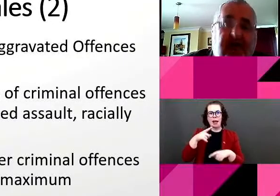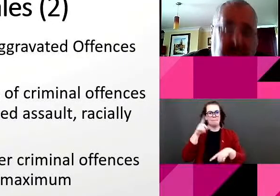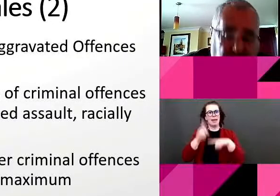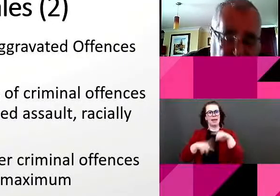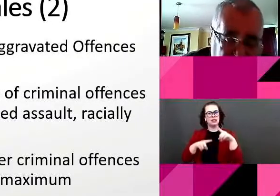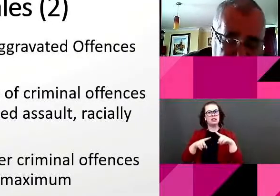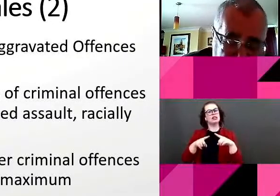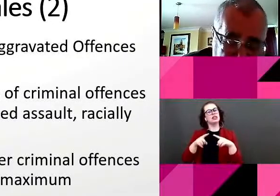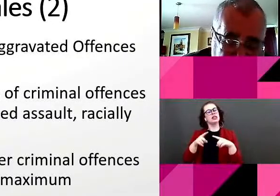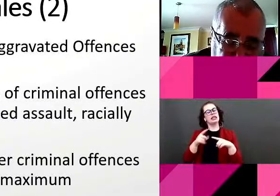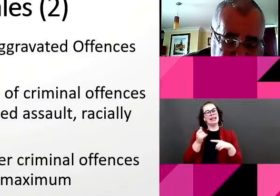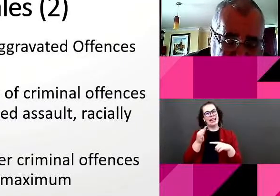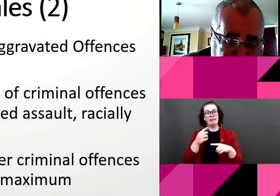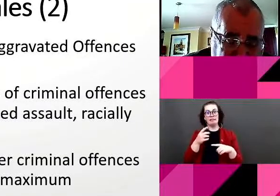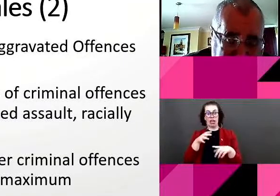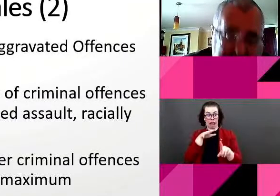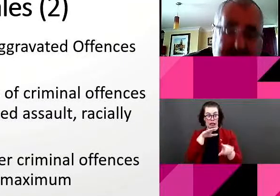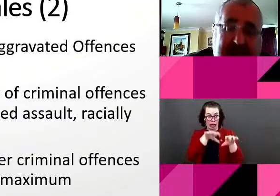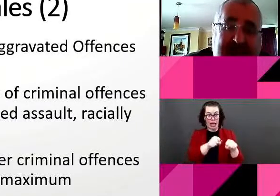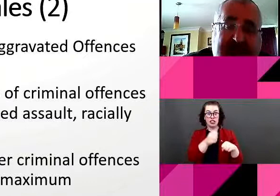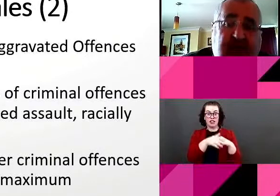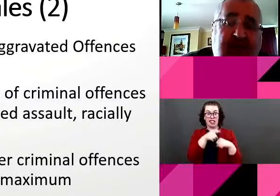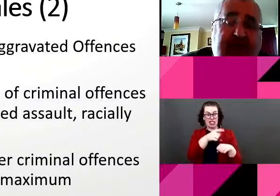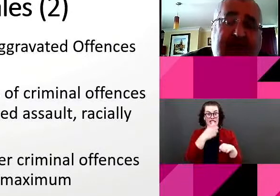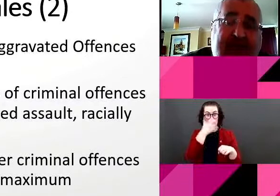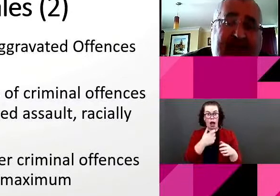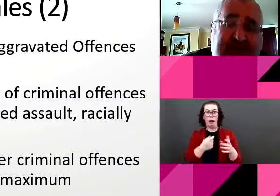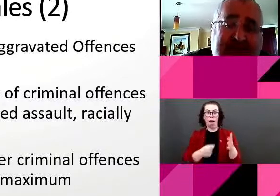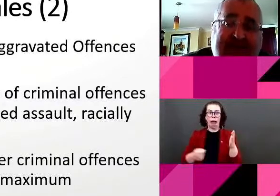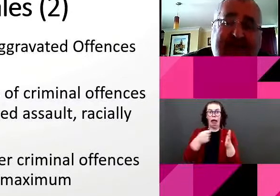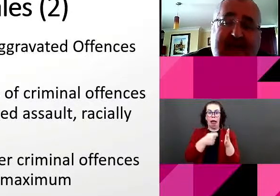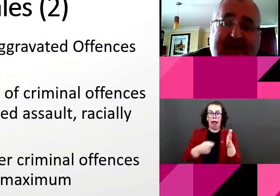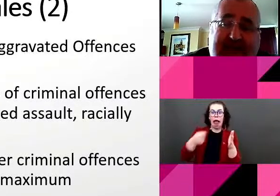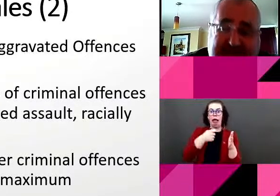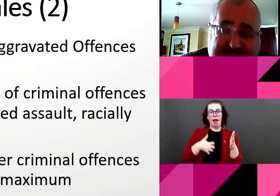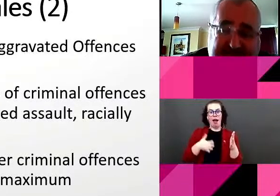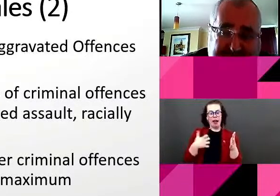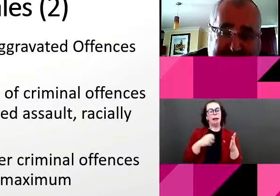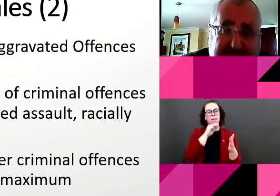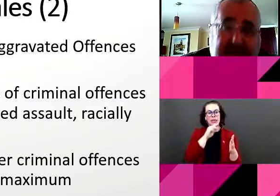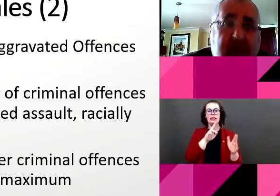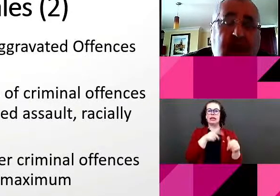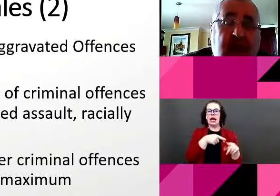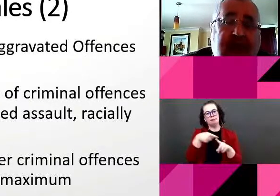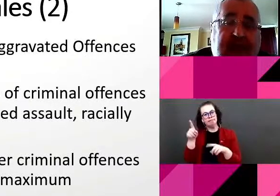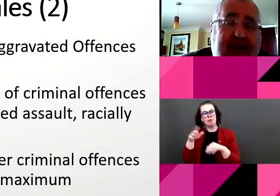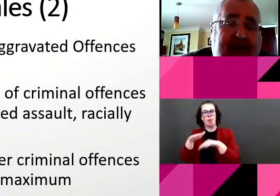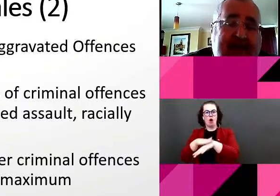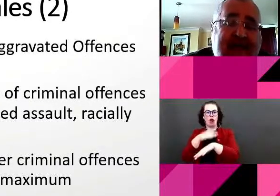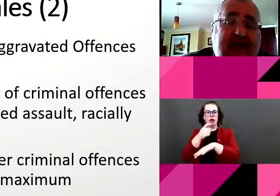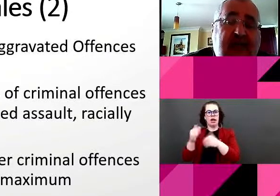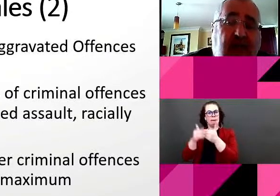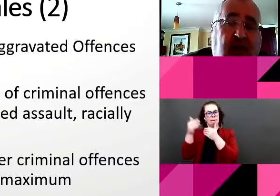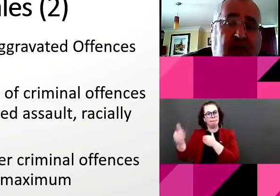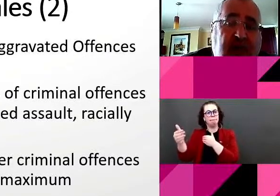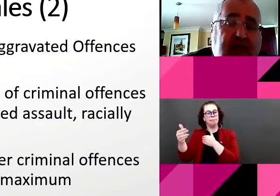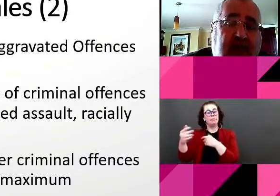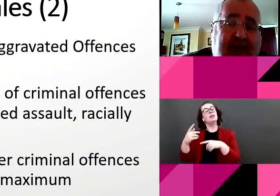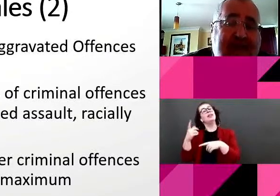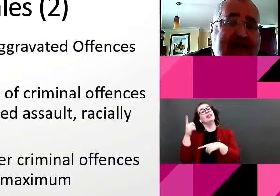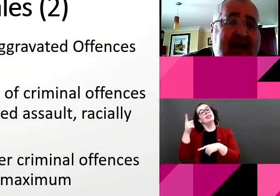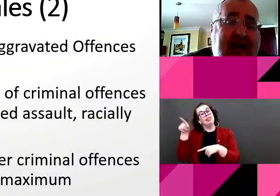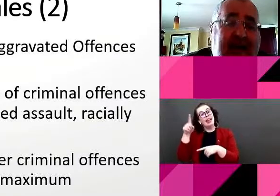range for that crime. And then you have enhanced sentencing, which applies to